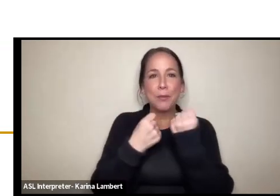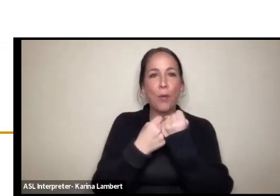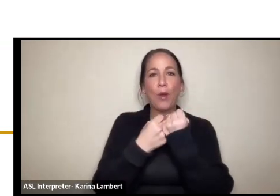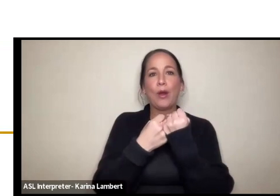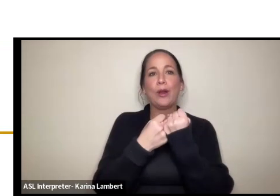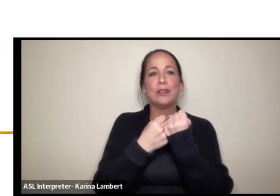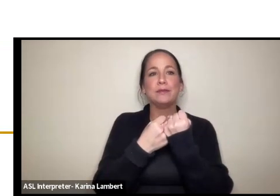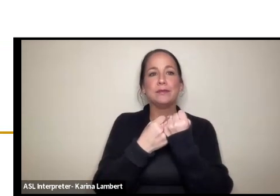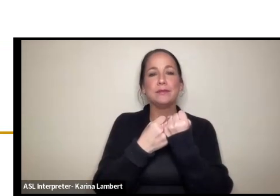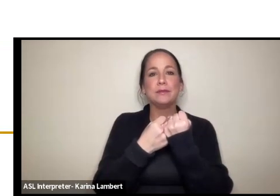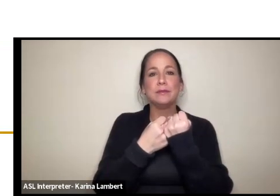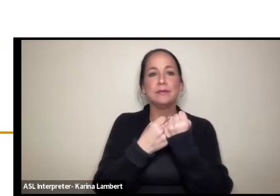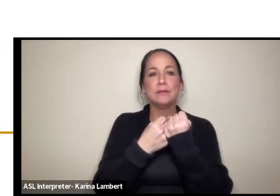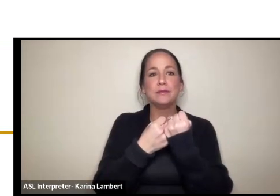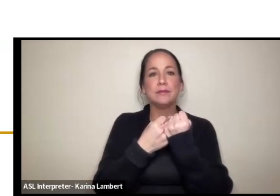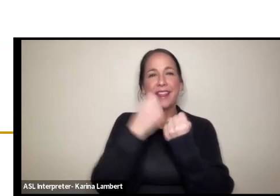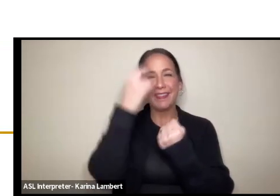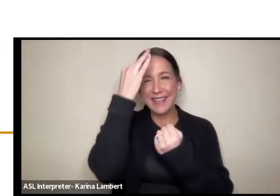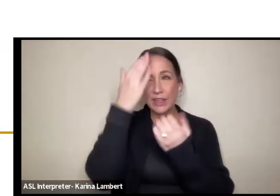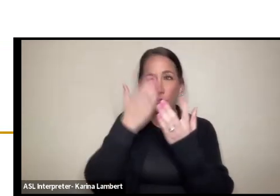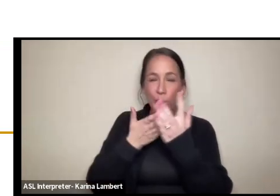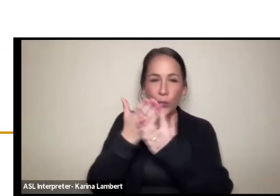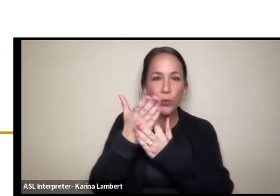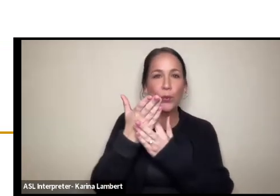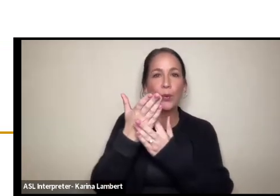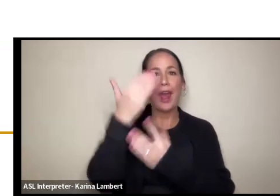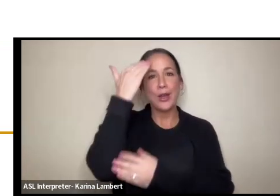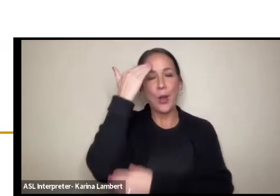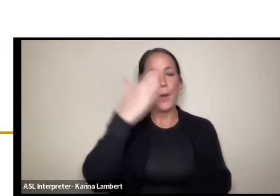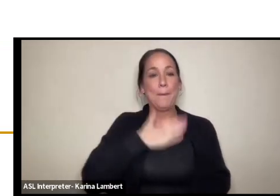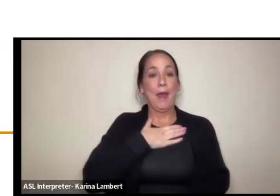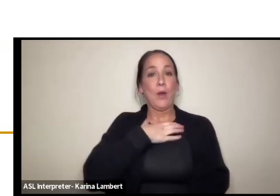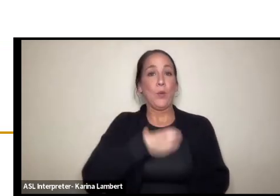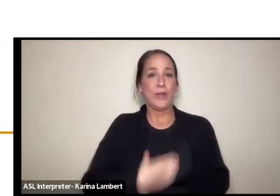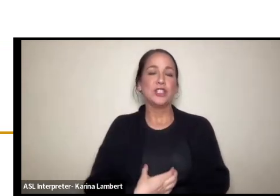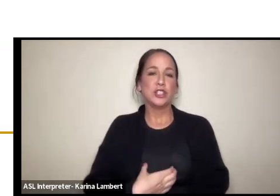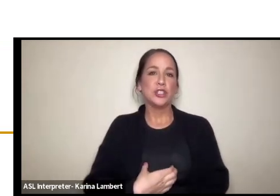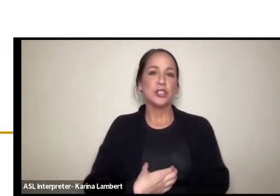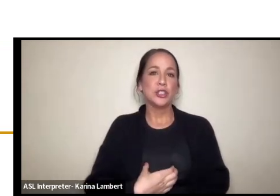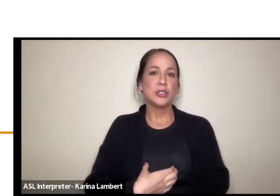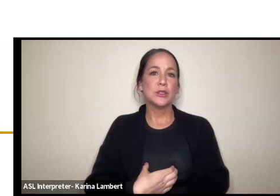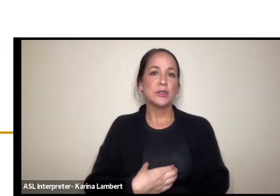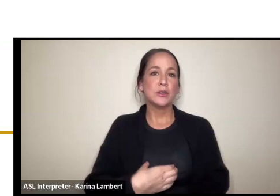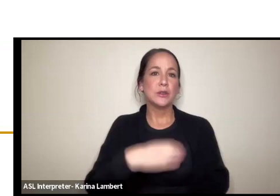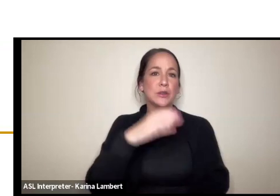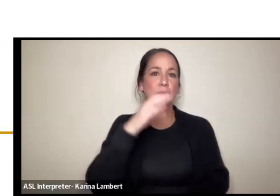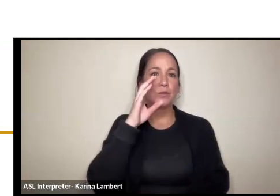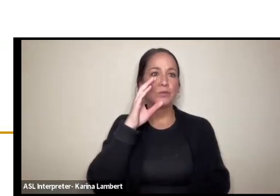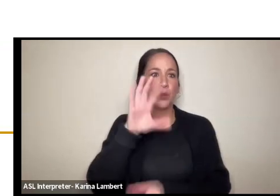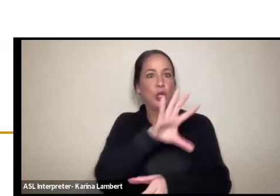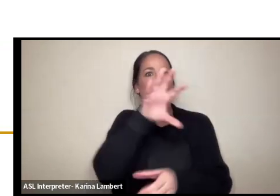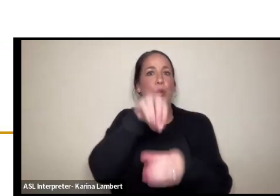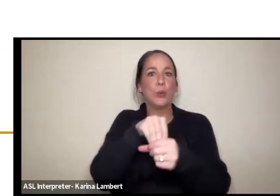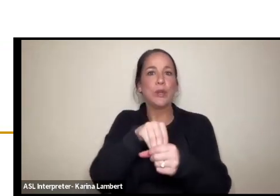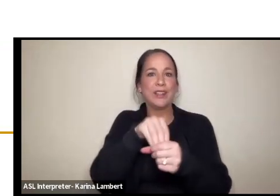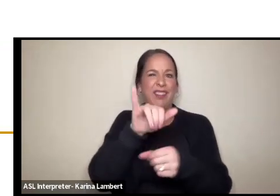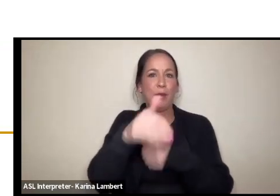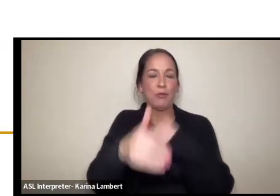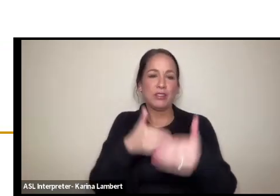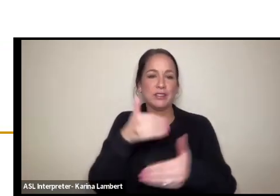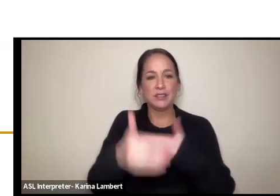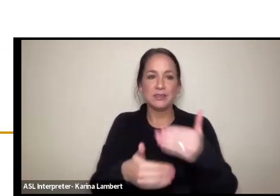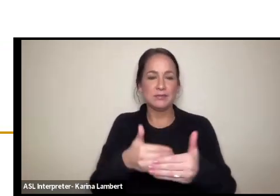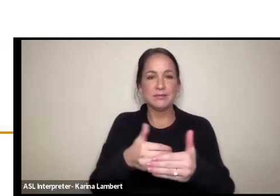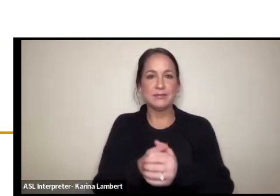things so that I know that our wishes were being included or were included in that process.